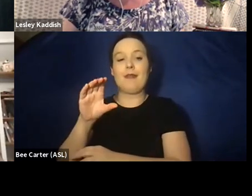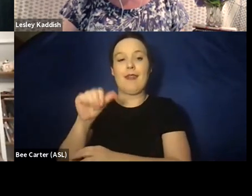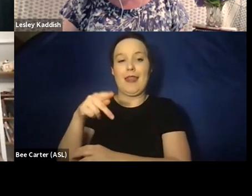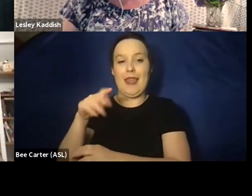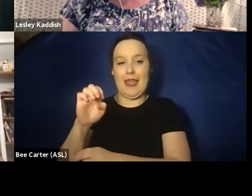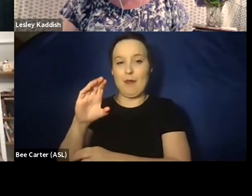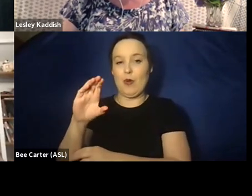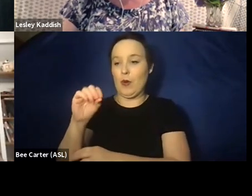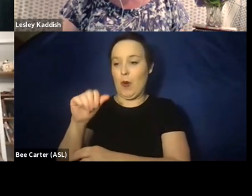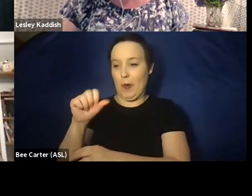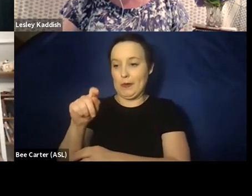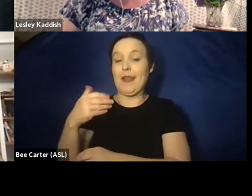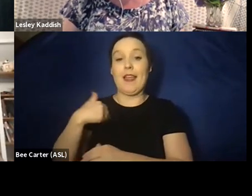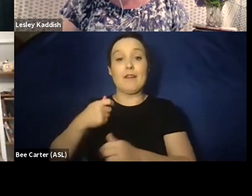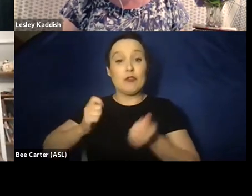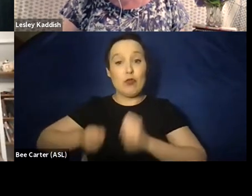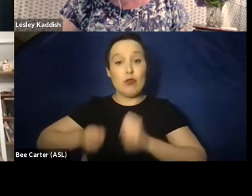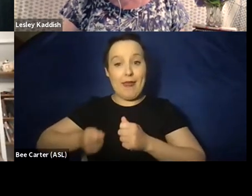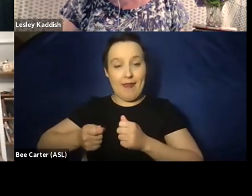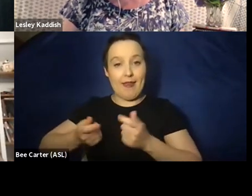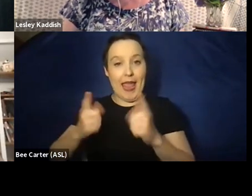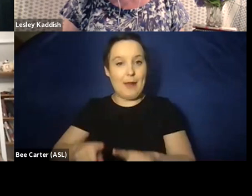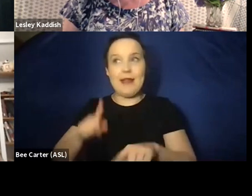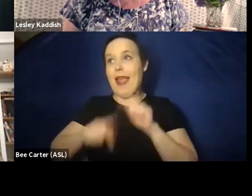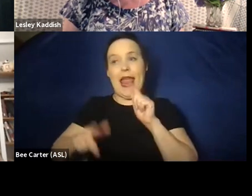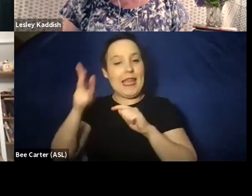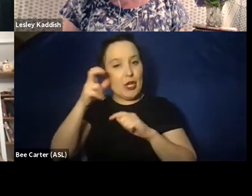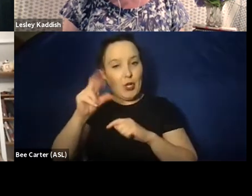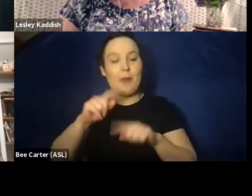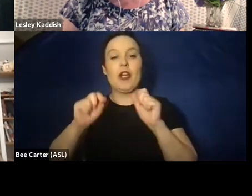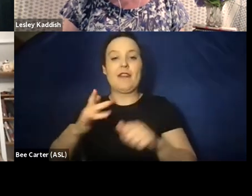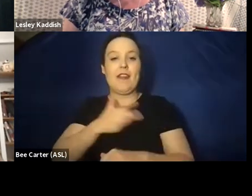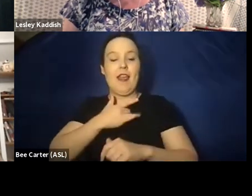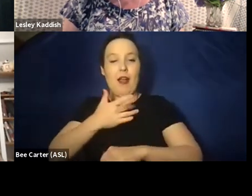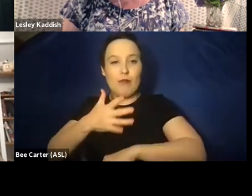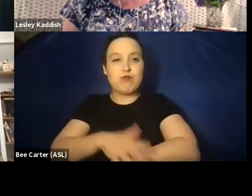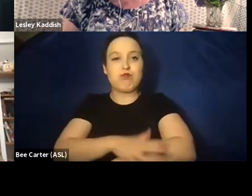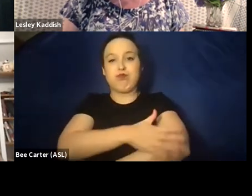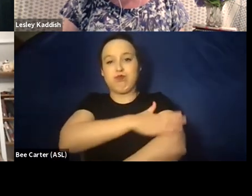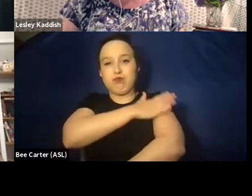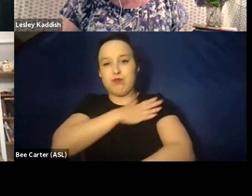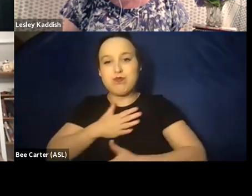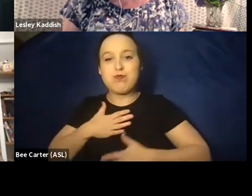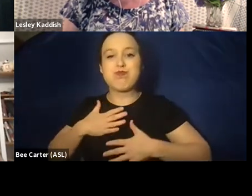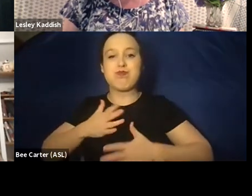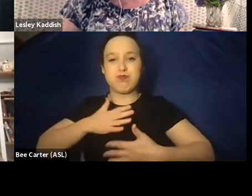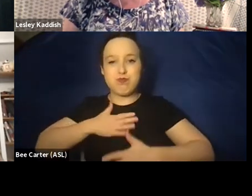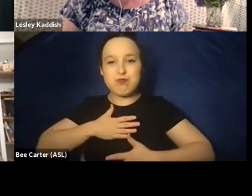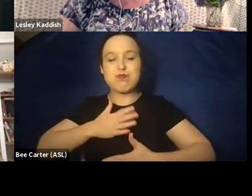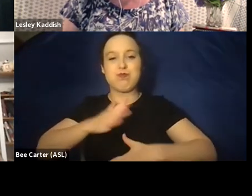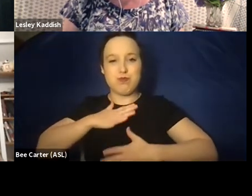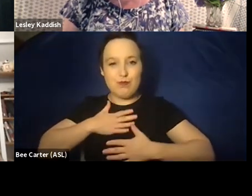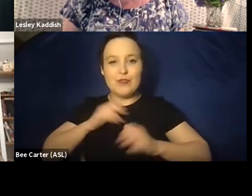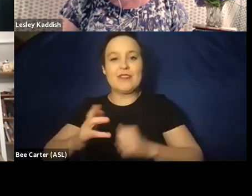was drumming going on. They couldn't hear it, but they could feel the vibrations. They could feel the